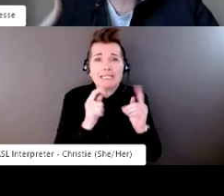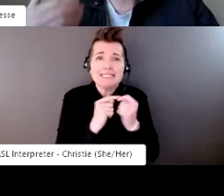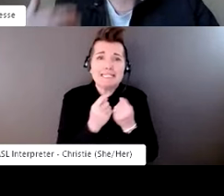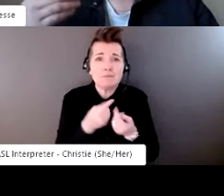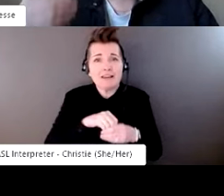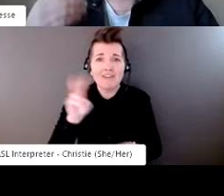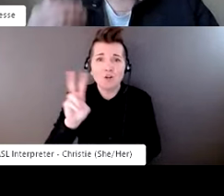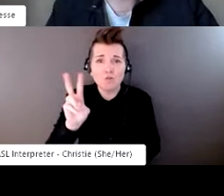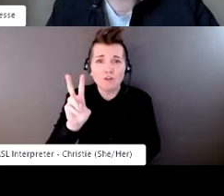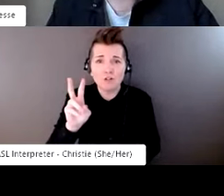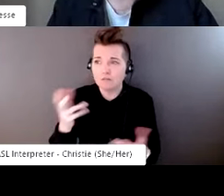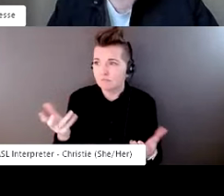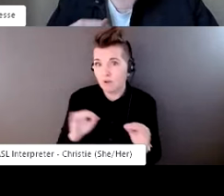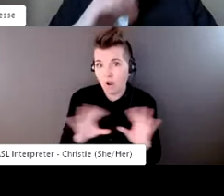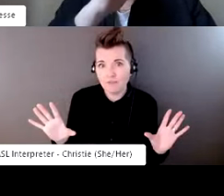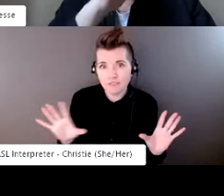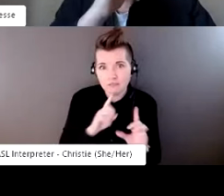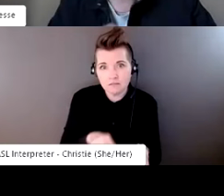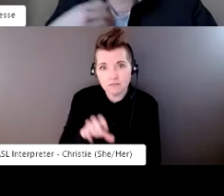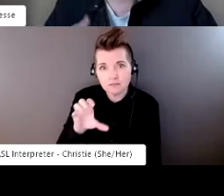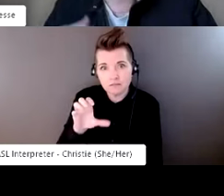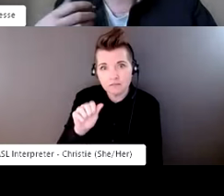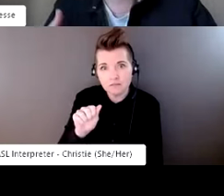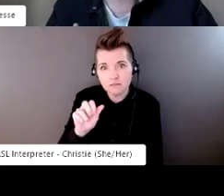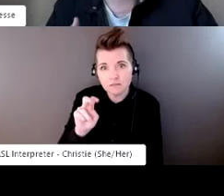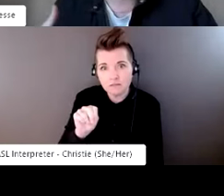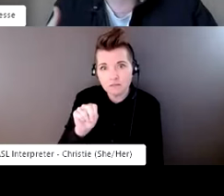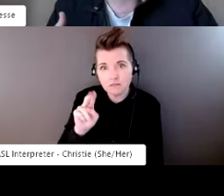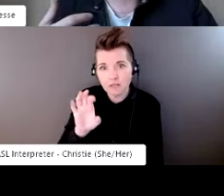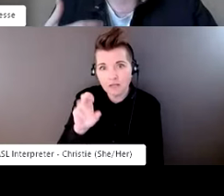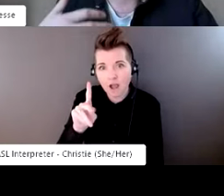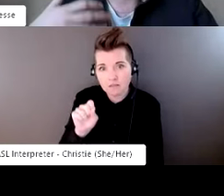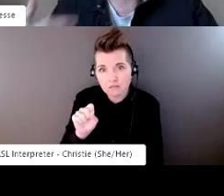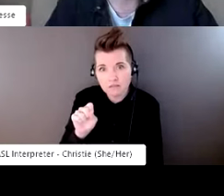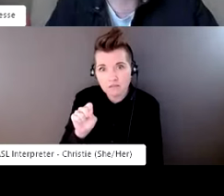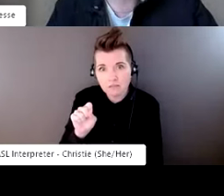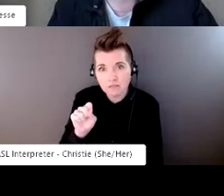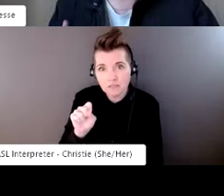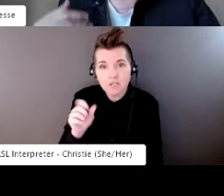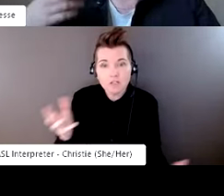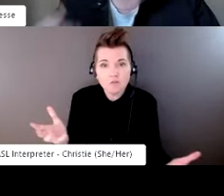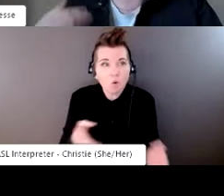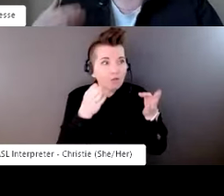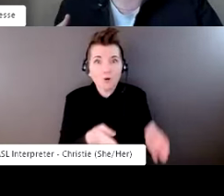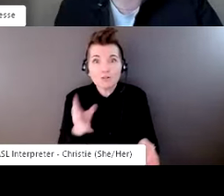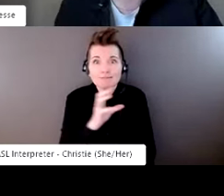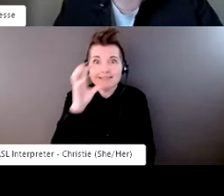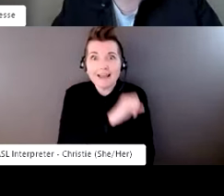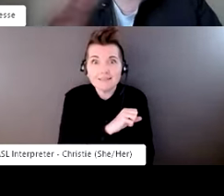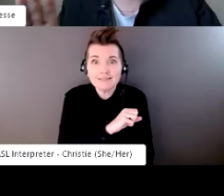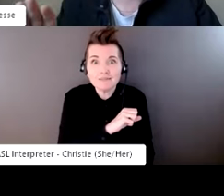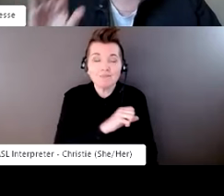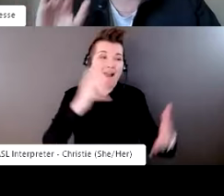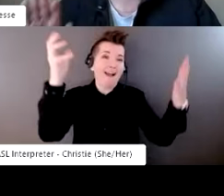like, that's not a secure question. And so there were people who made questions like that that were so insecure that the courts actually